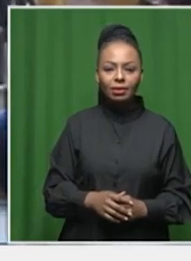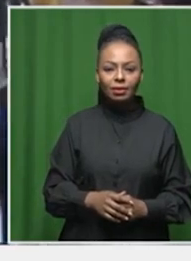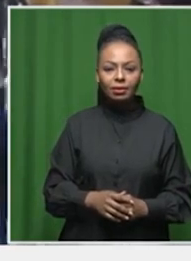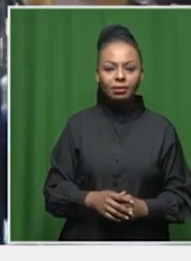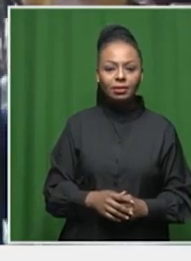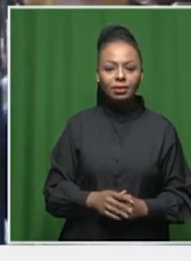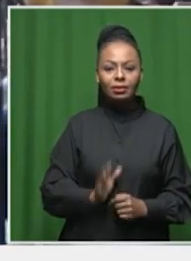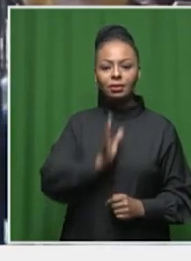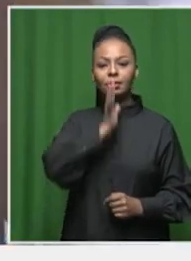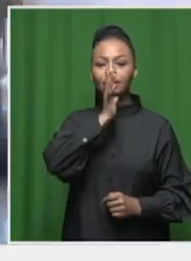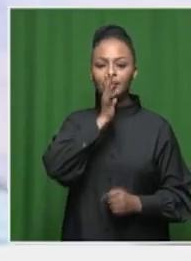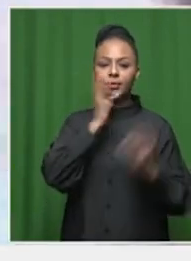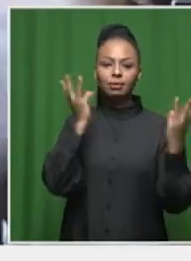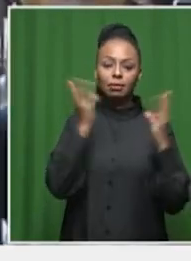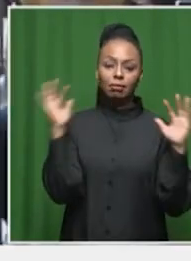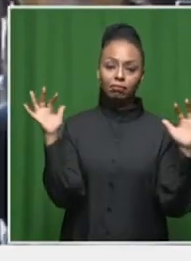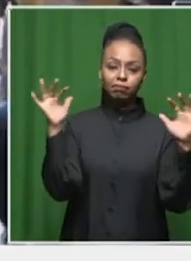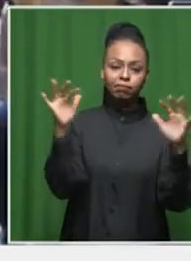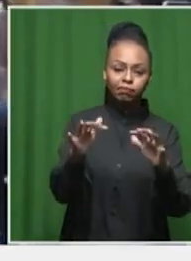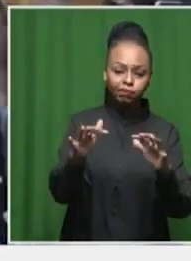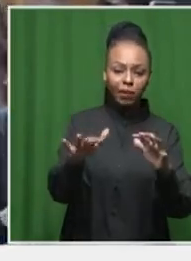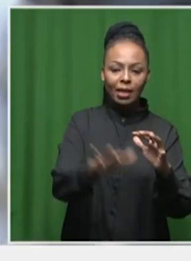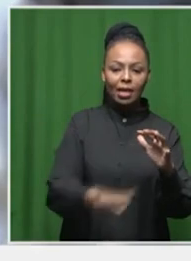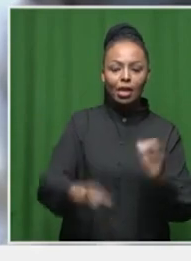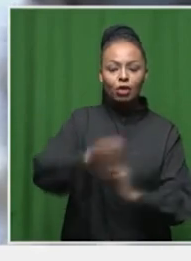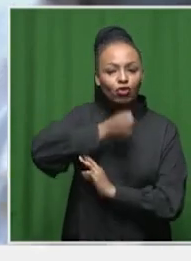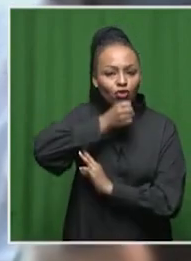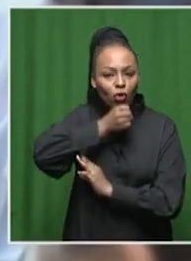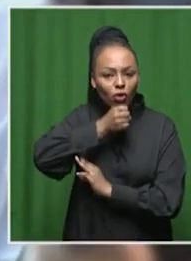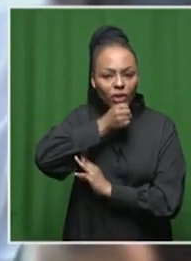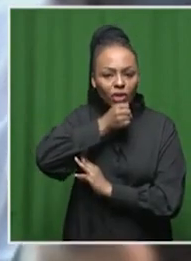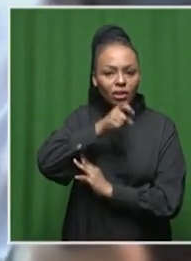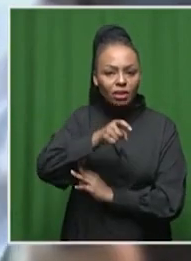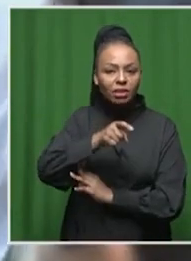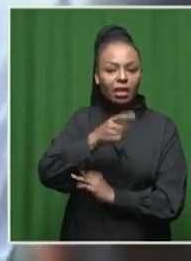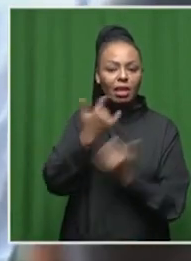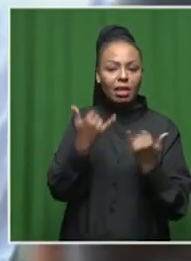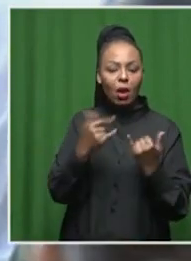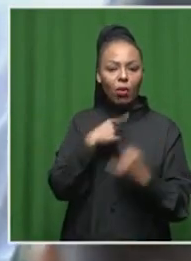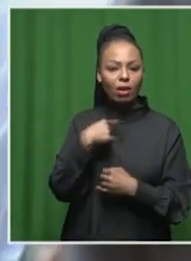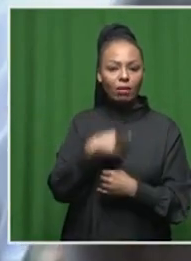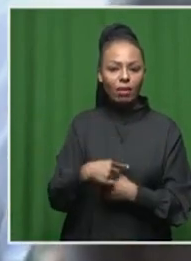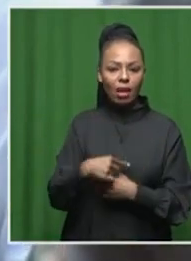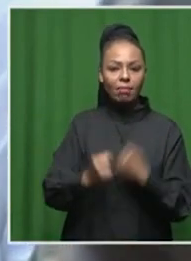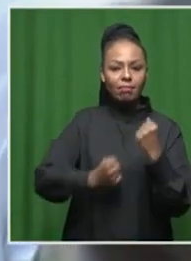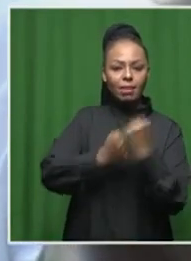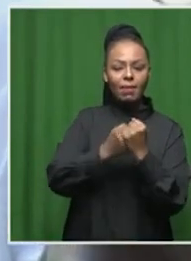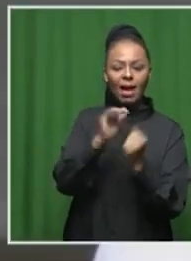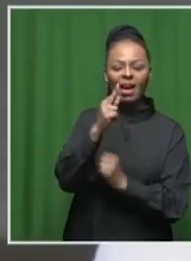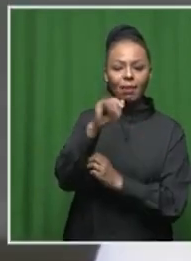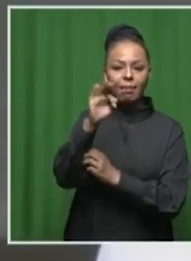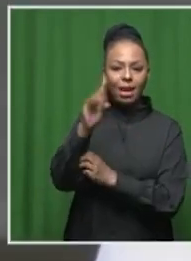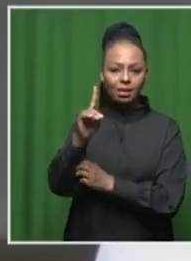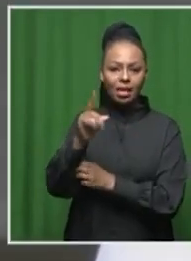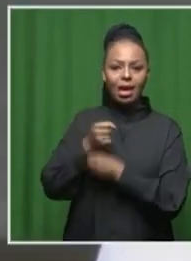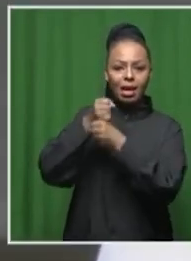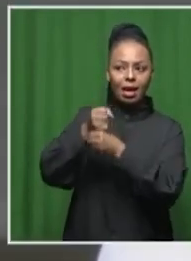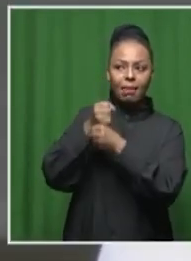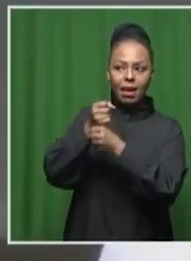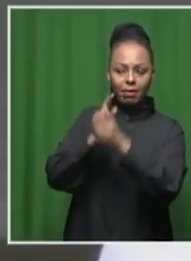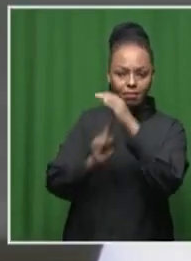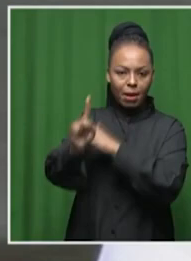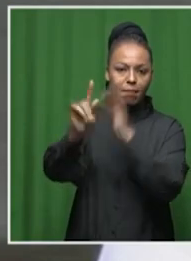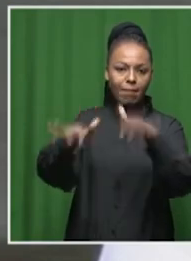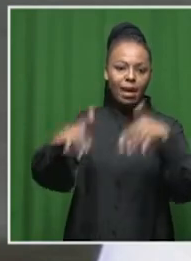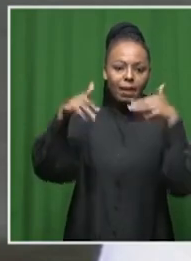Hundreds of people have gathered outside the St. George's Cathedral to support the launch of Ahmad's campaign to go to Parliament. Ahmad